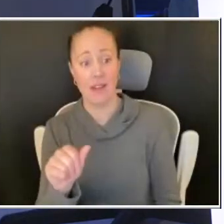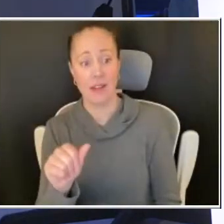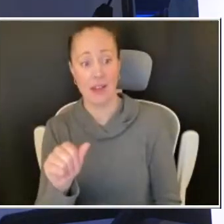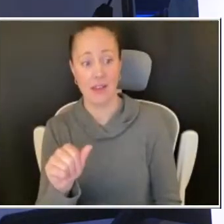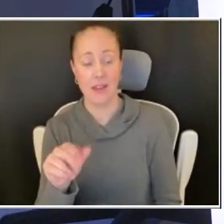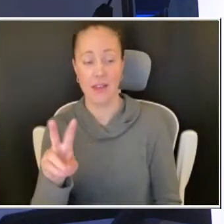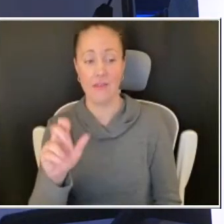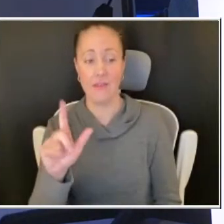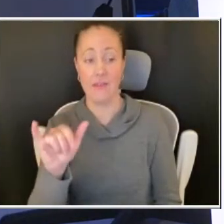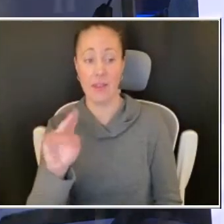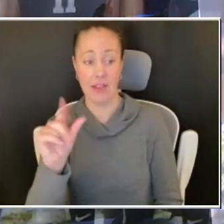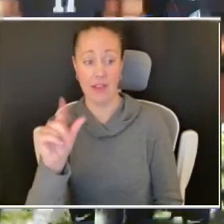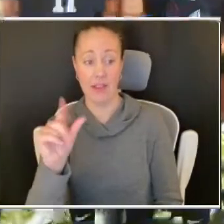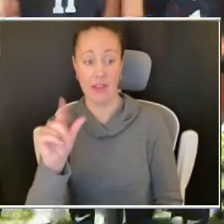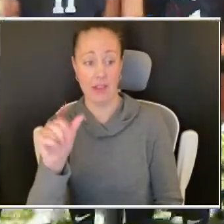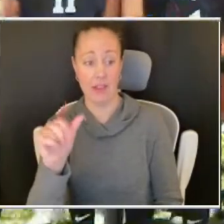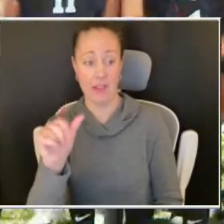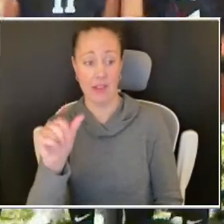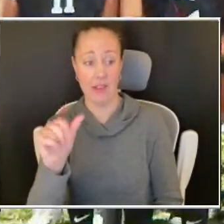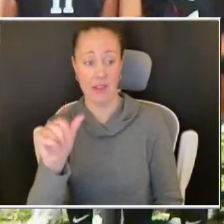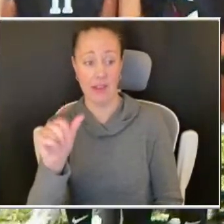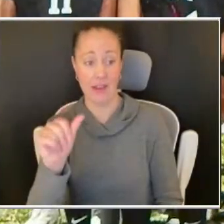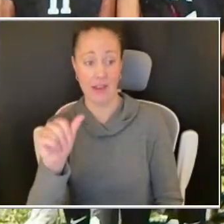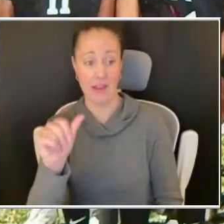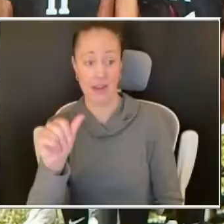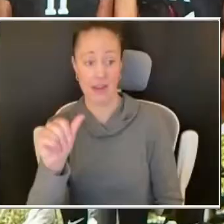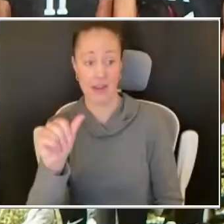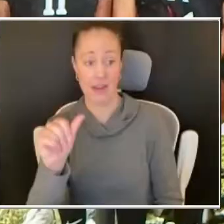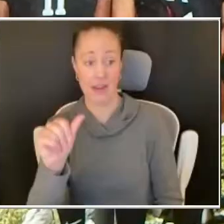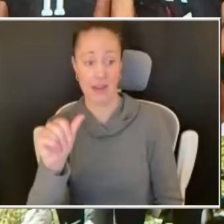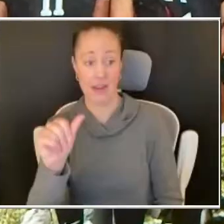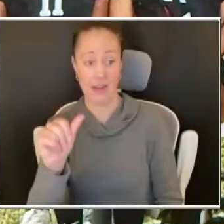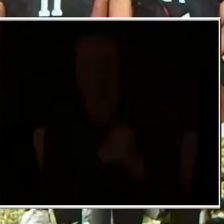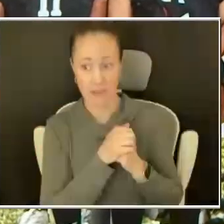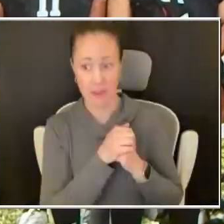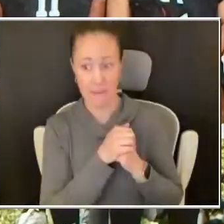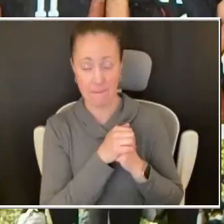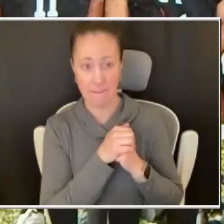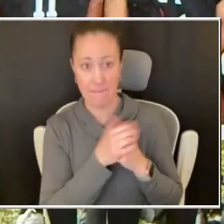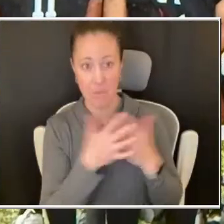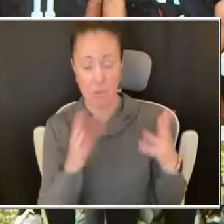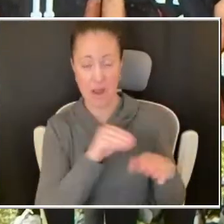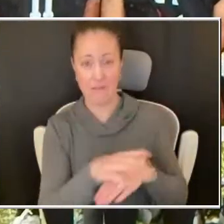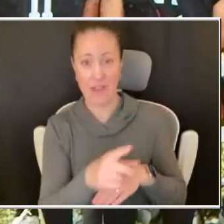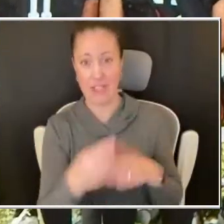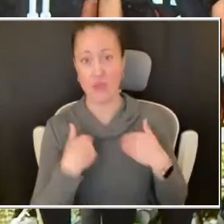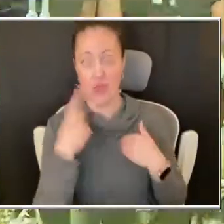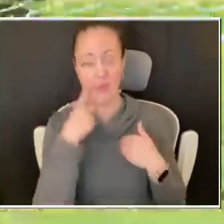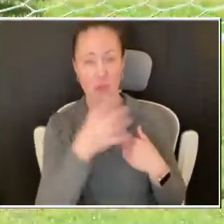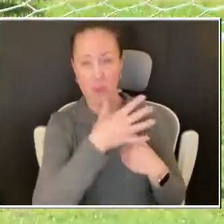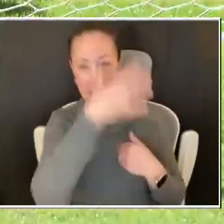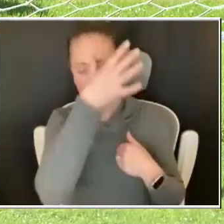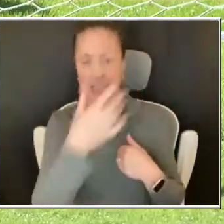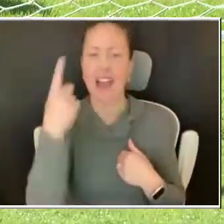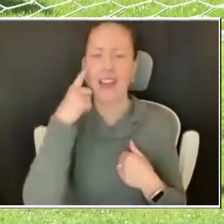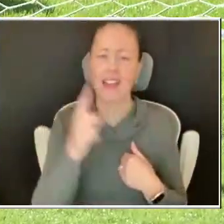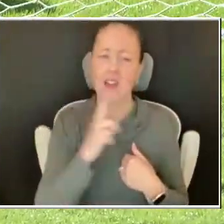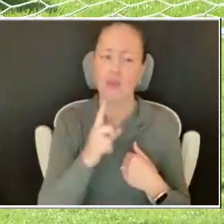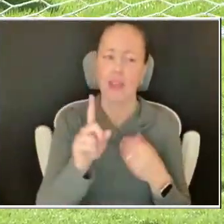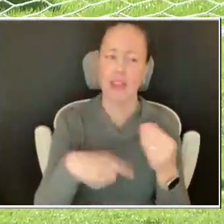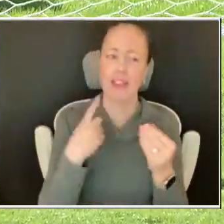to support their kids? Yeah, I think it's about diligence, and it's